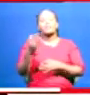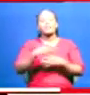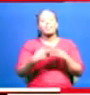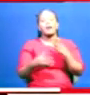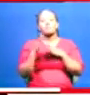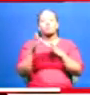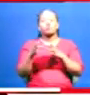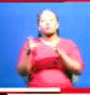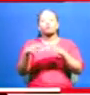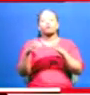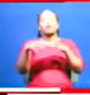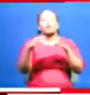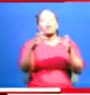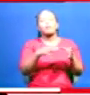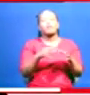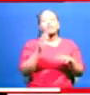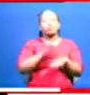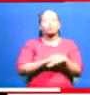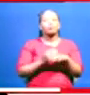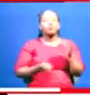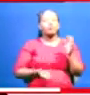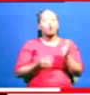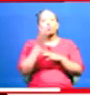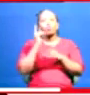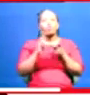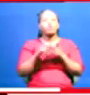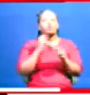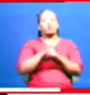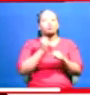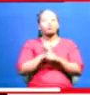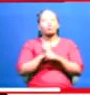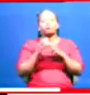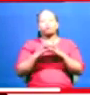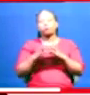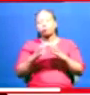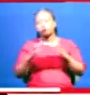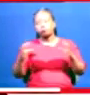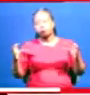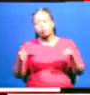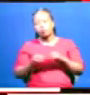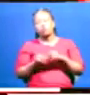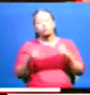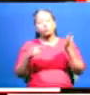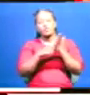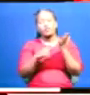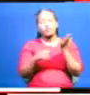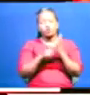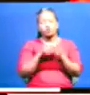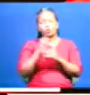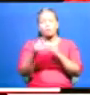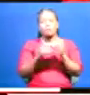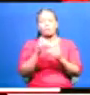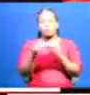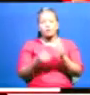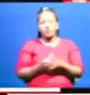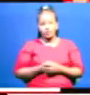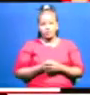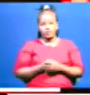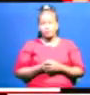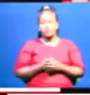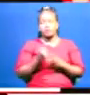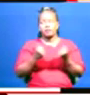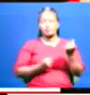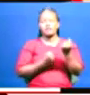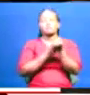spur growth and jobs on the continent, but will also be a source of technological process and innovation. Backed by a huge human